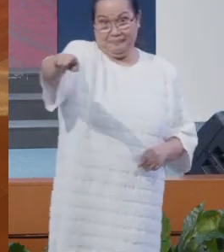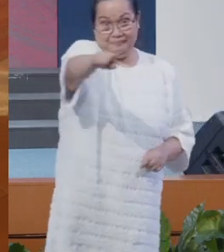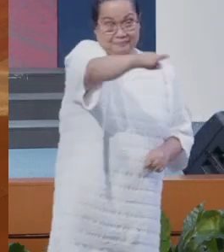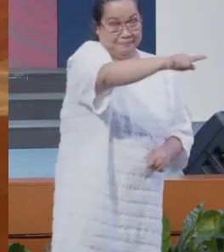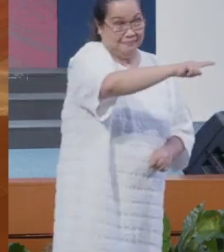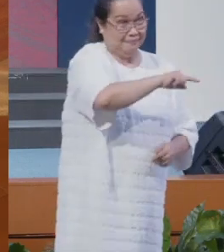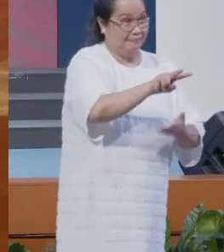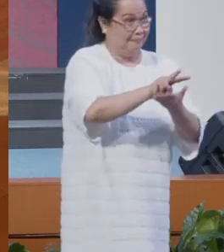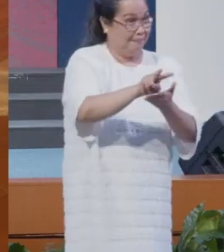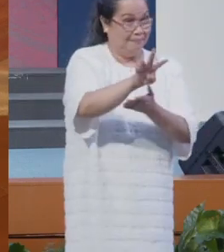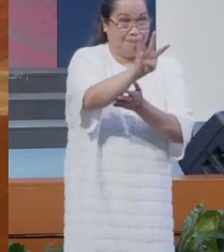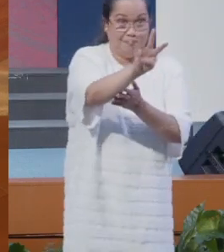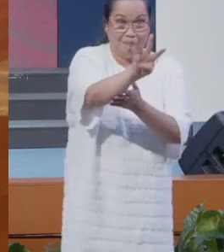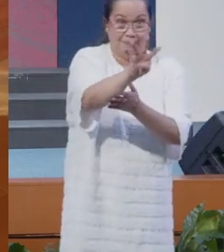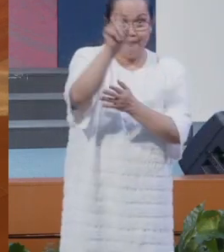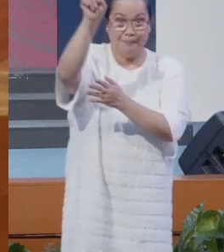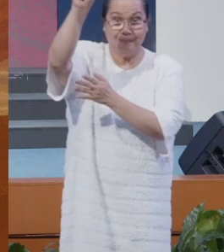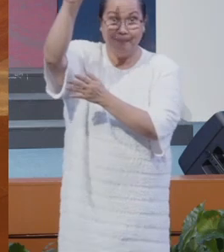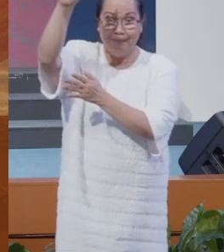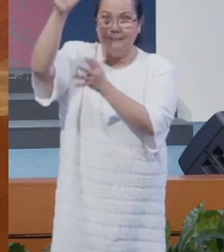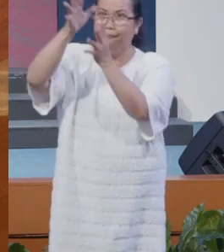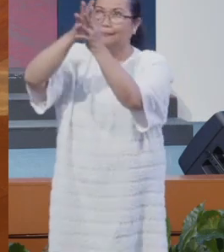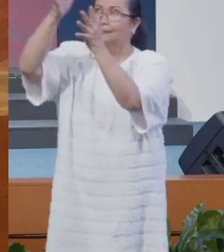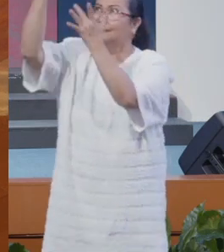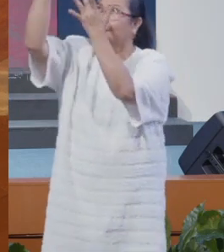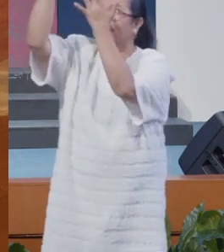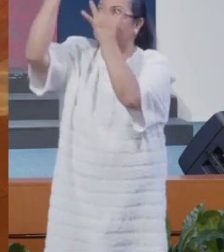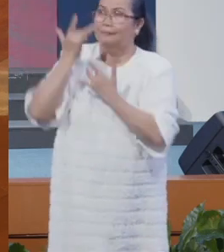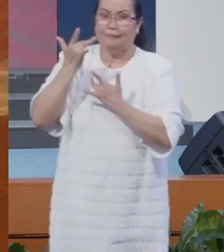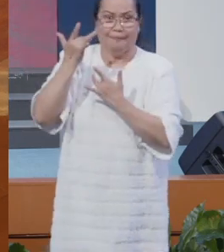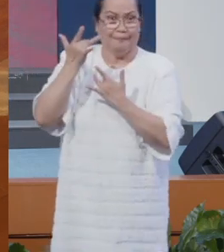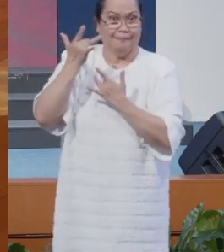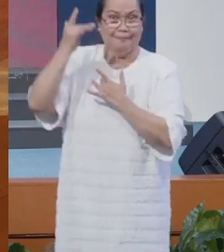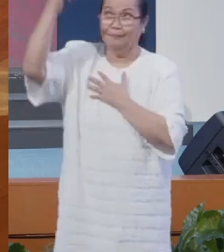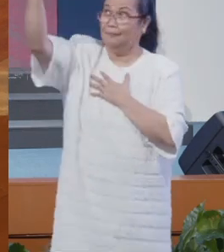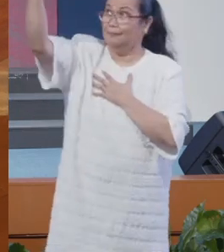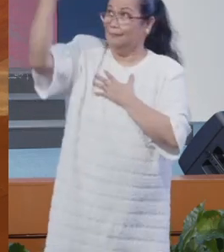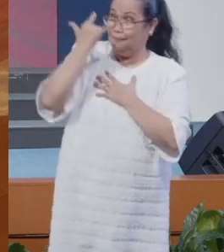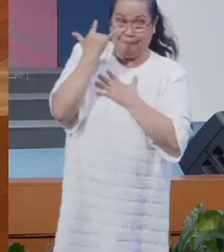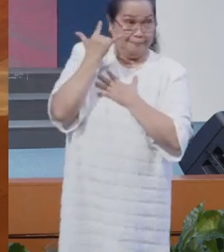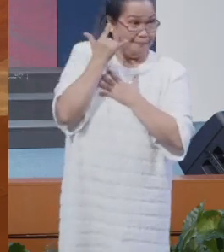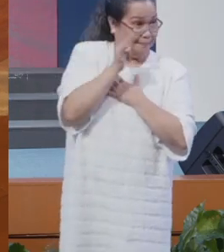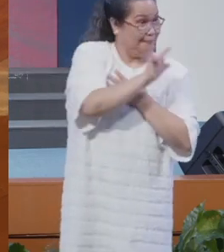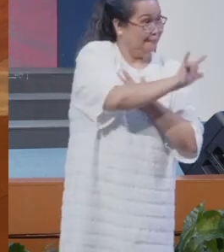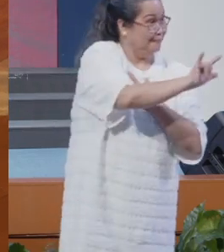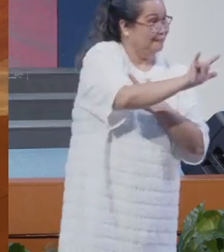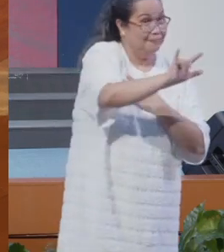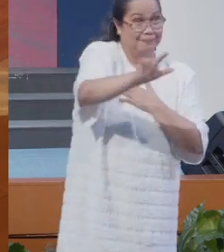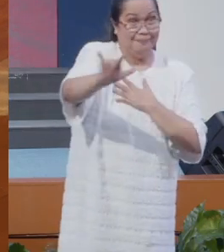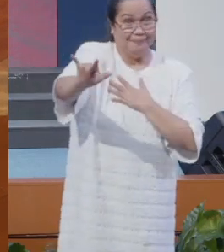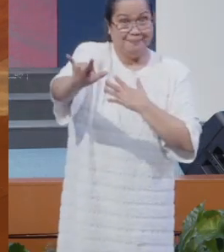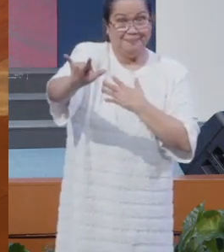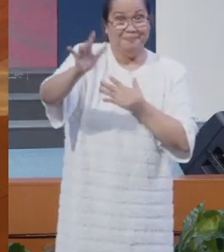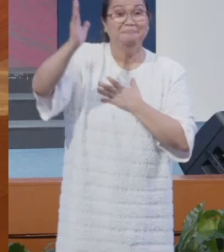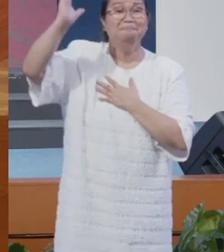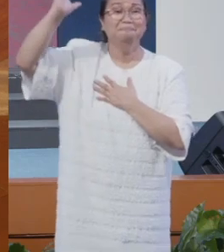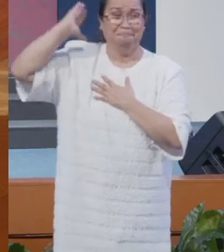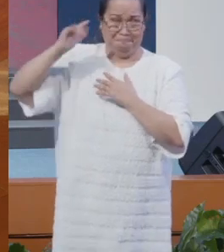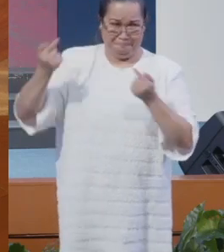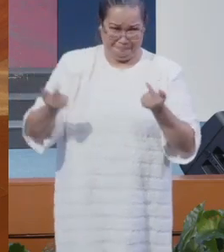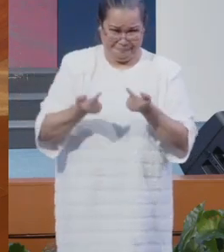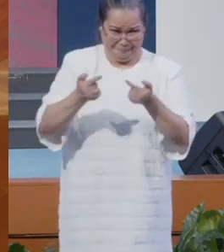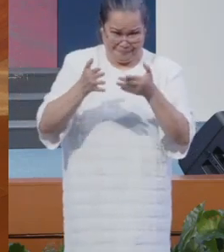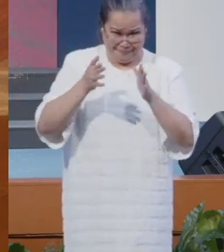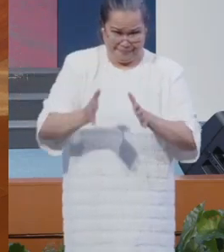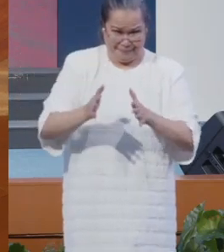verse 4, "But God, being rich in mercy, because of the great love with which He loved us, even when we were dead in our trespasses,